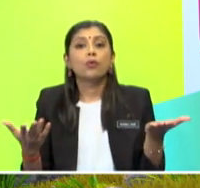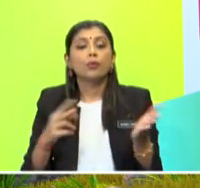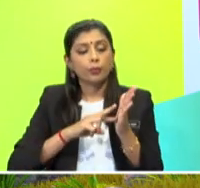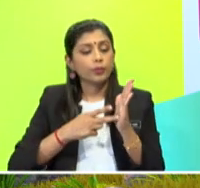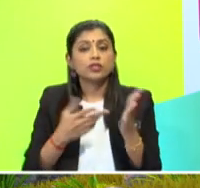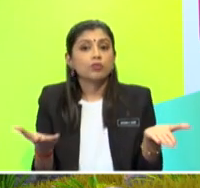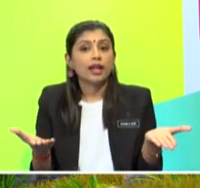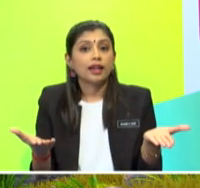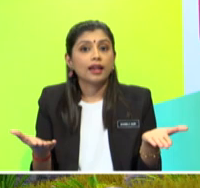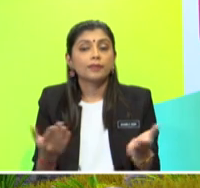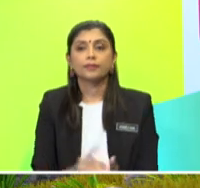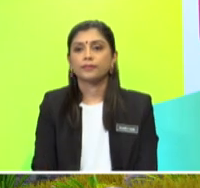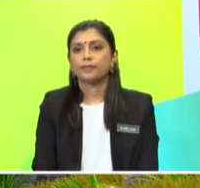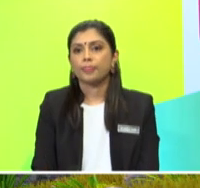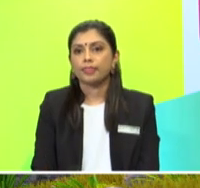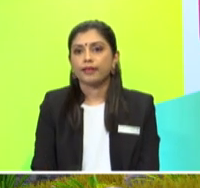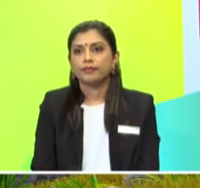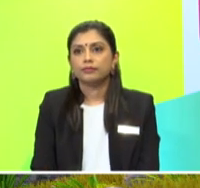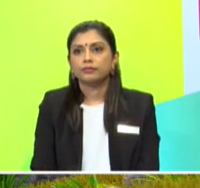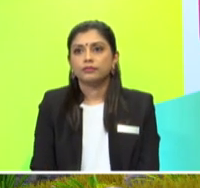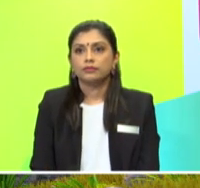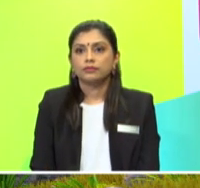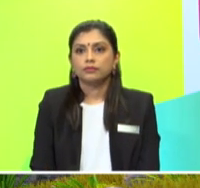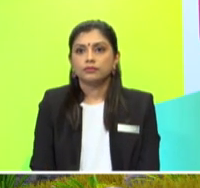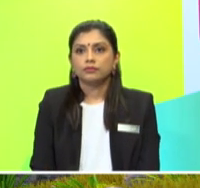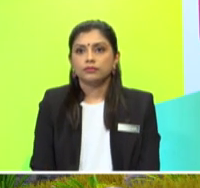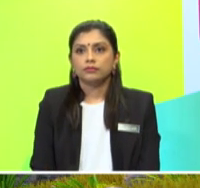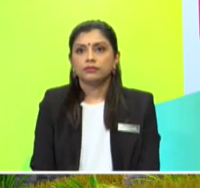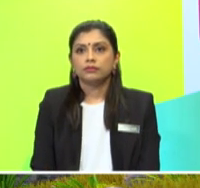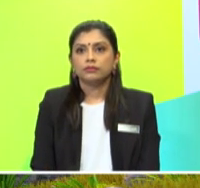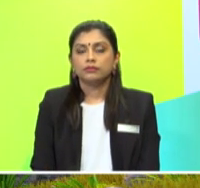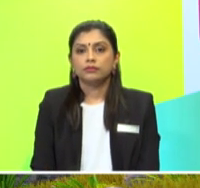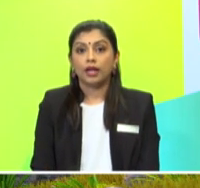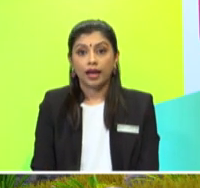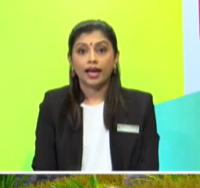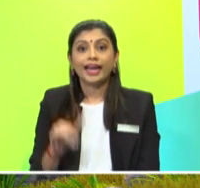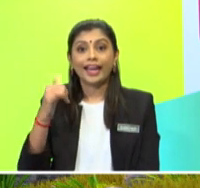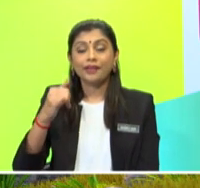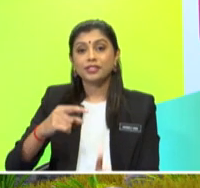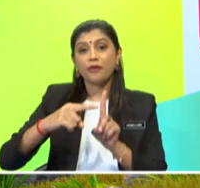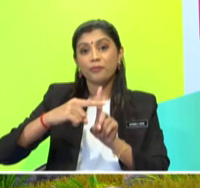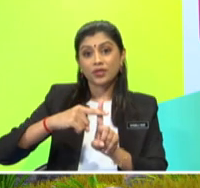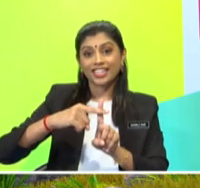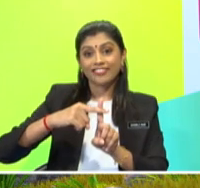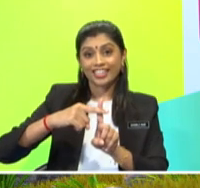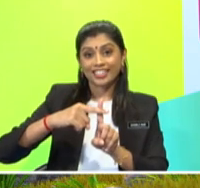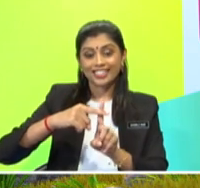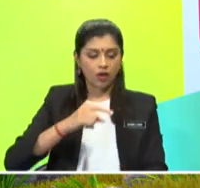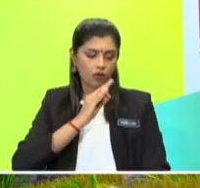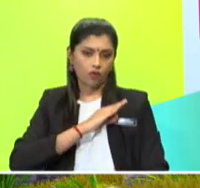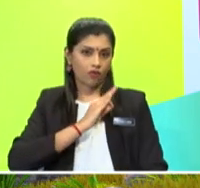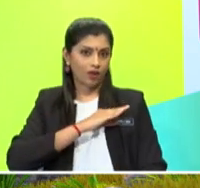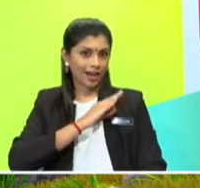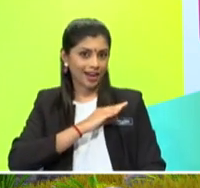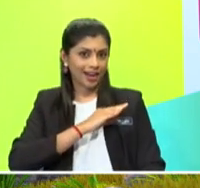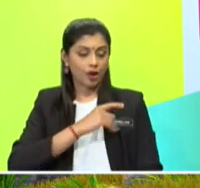represent, Haris? Yellow represents positivity. positivity advantages. All the good things